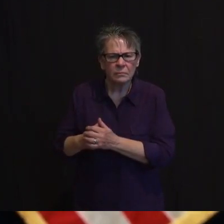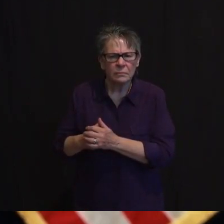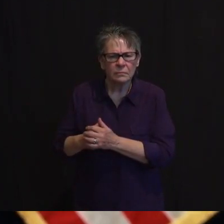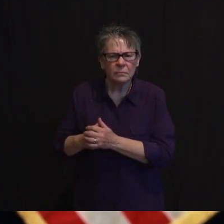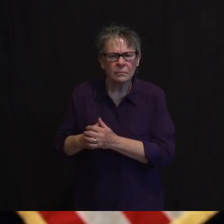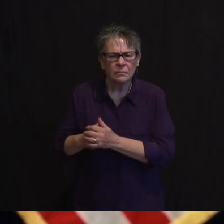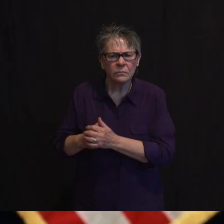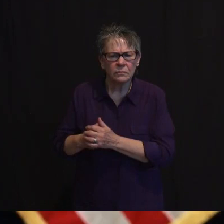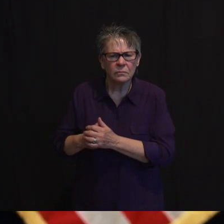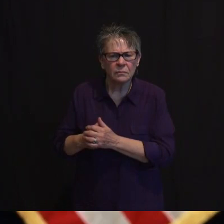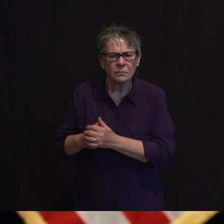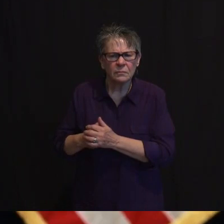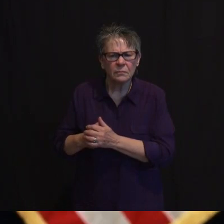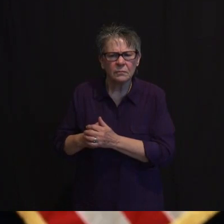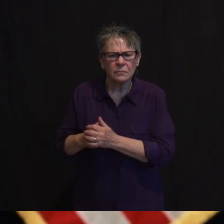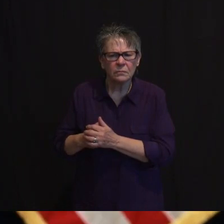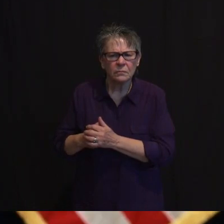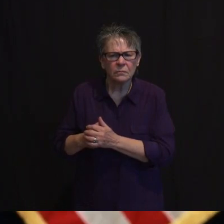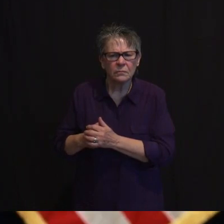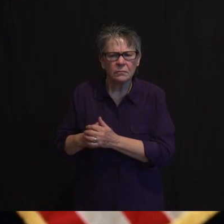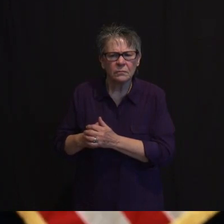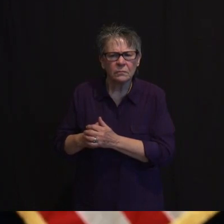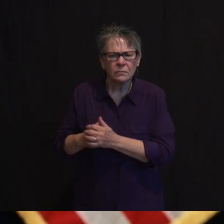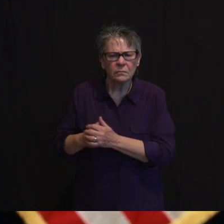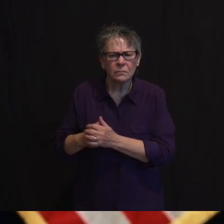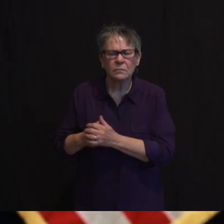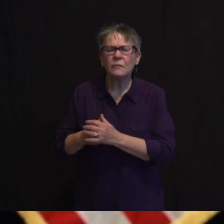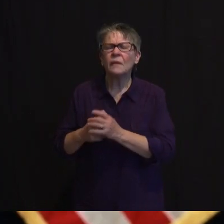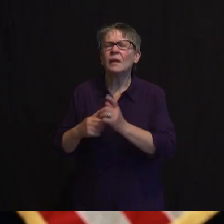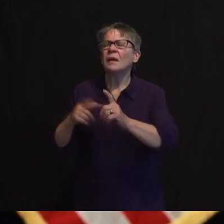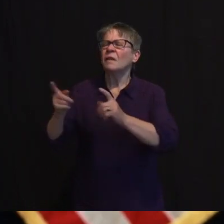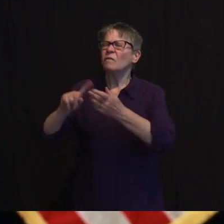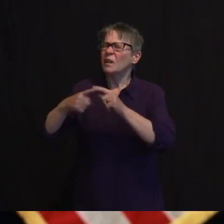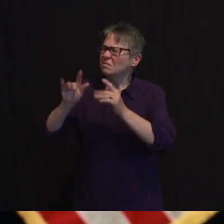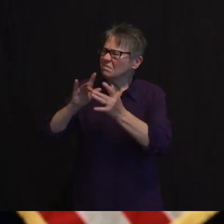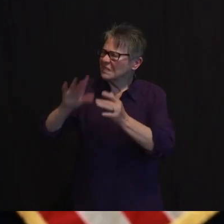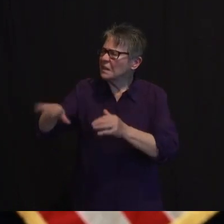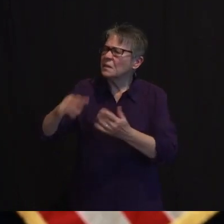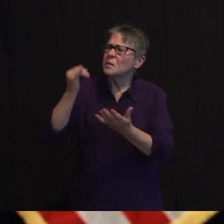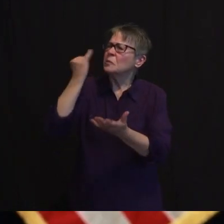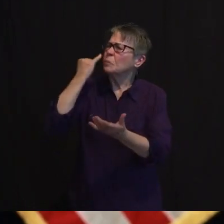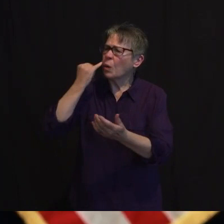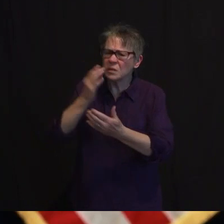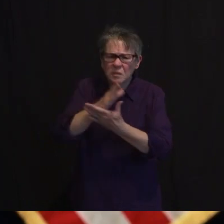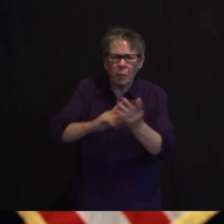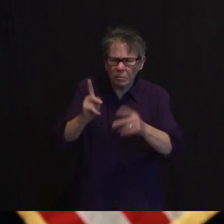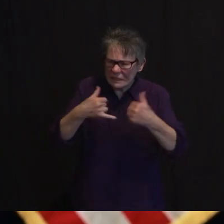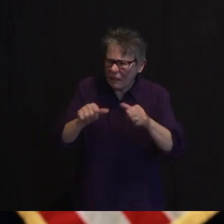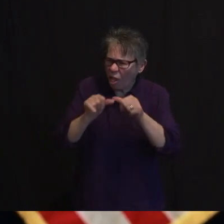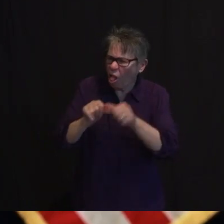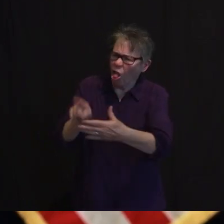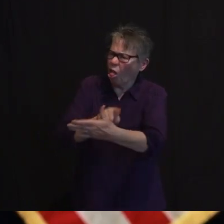allow that to happen. Ed, or Judy, positivity going up a couple of